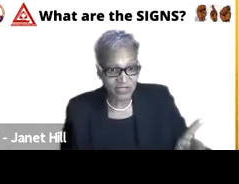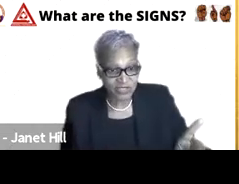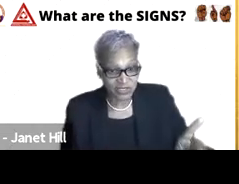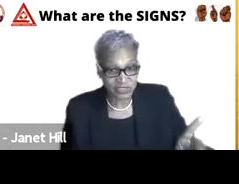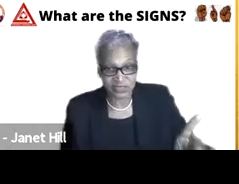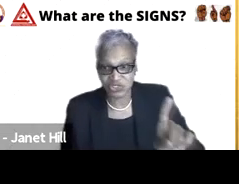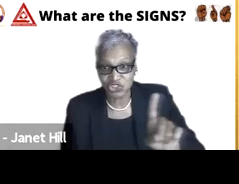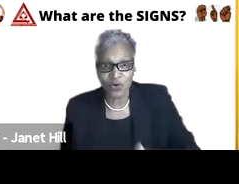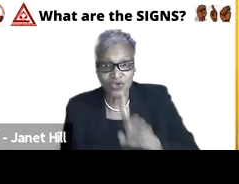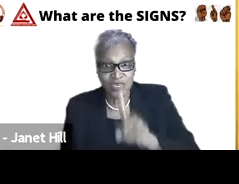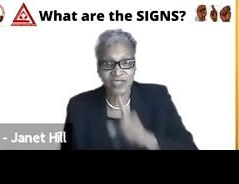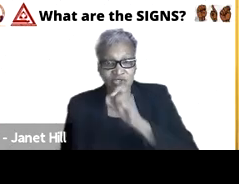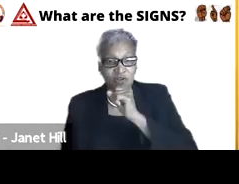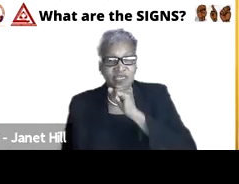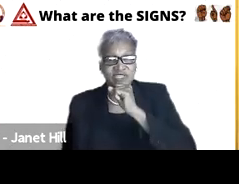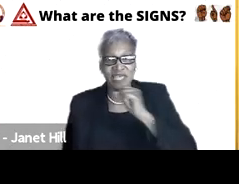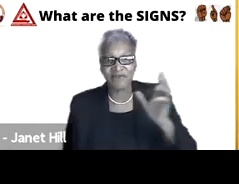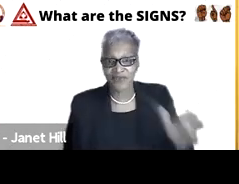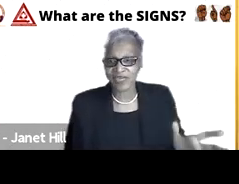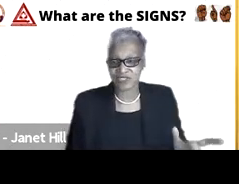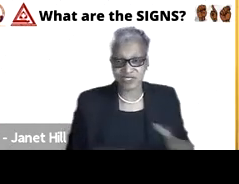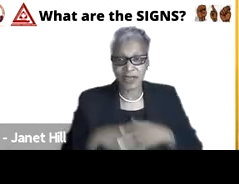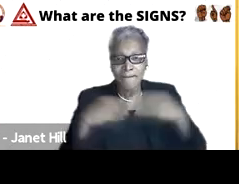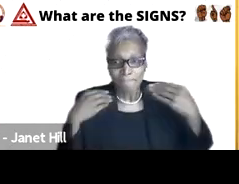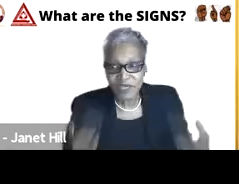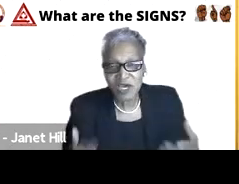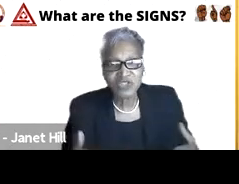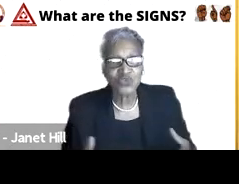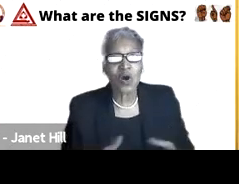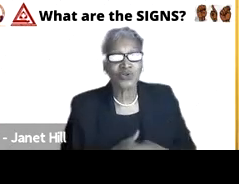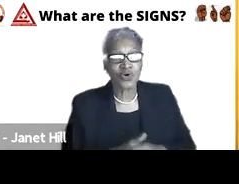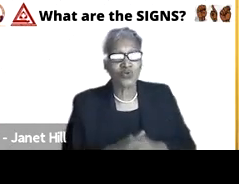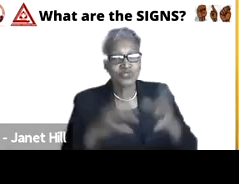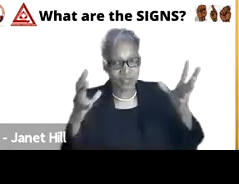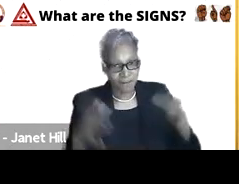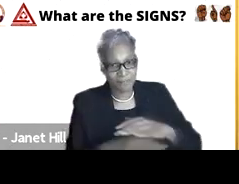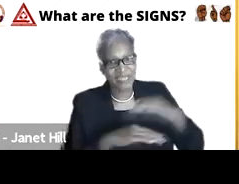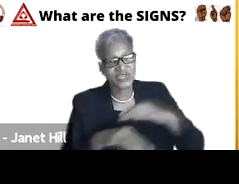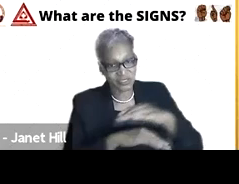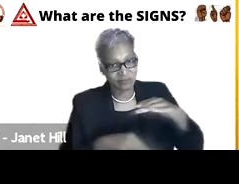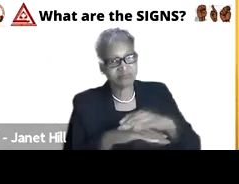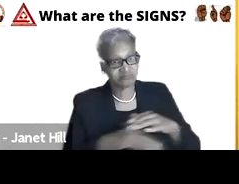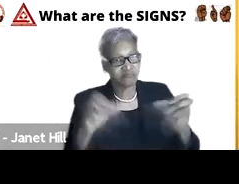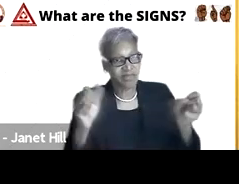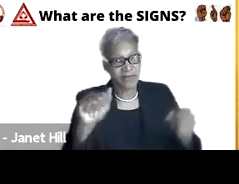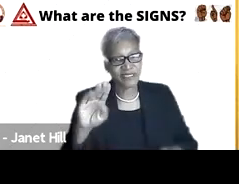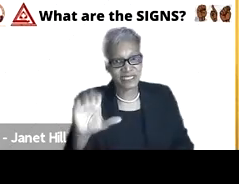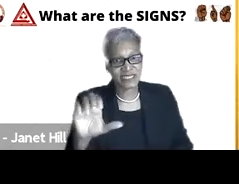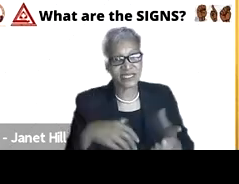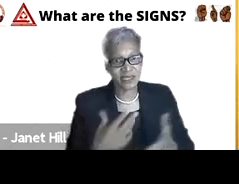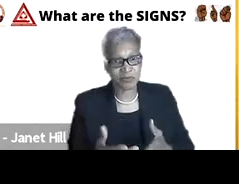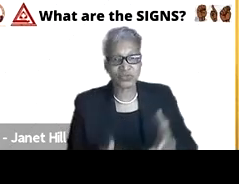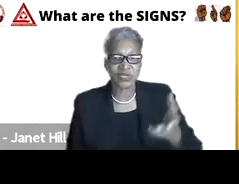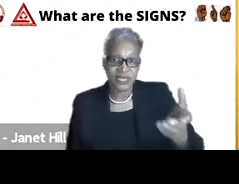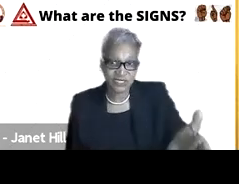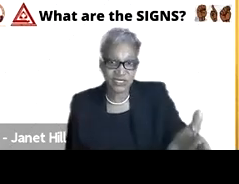excited about showing you next are these sign phrases. Because you all know basic